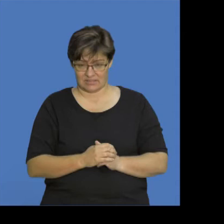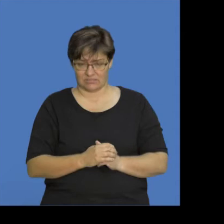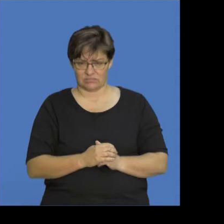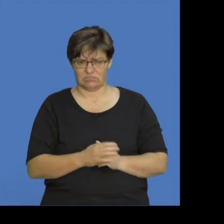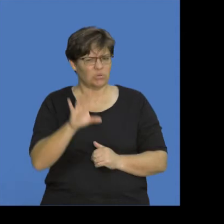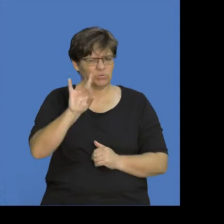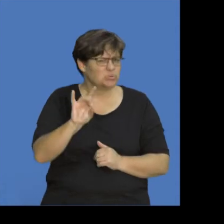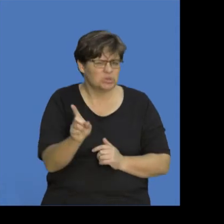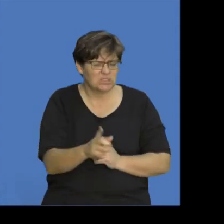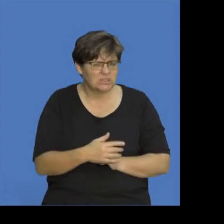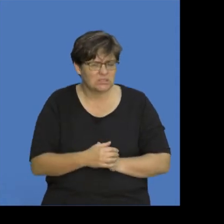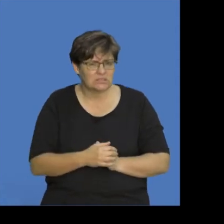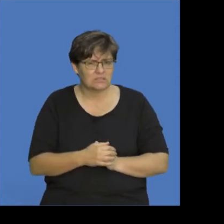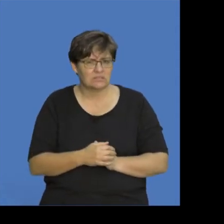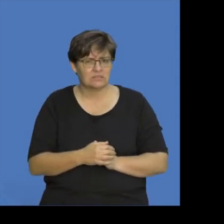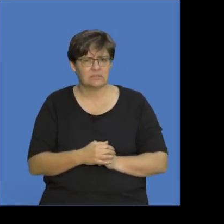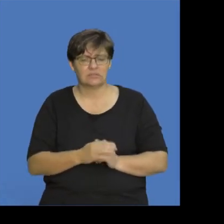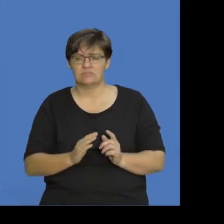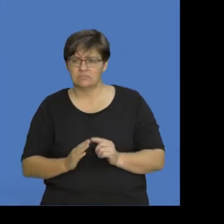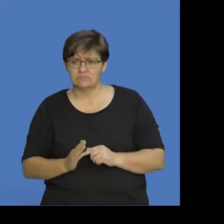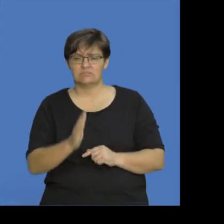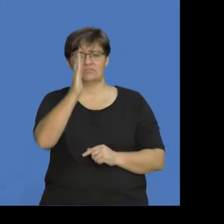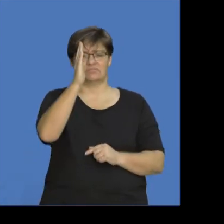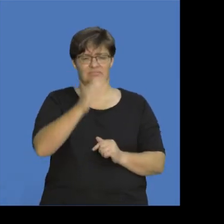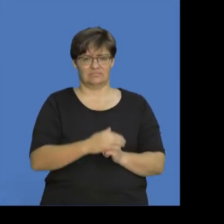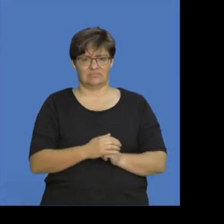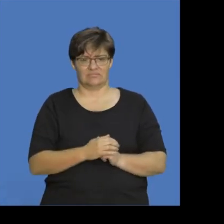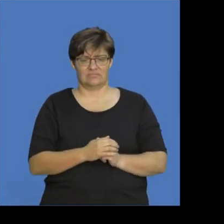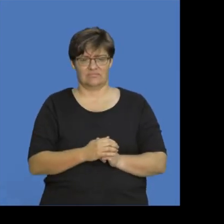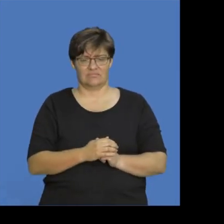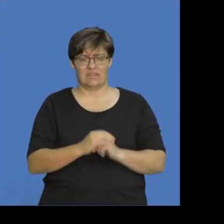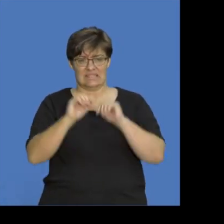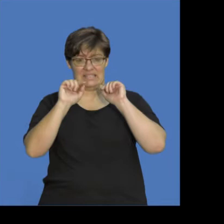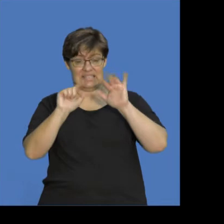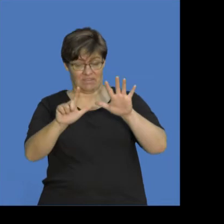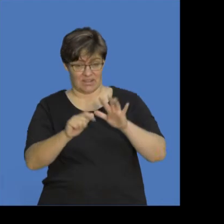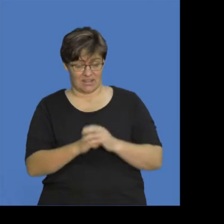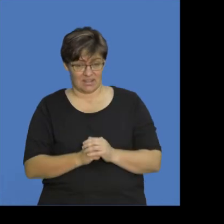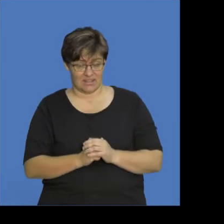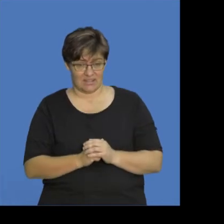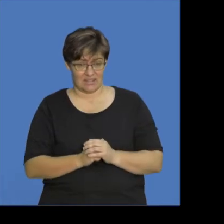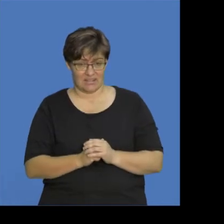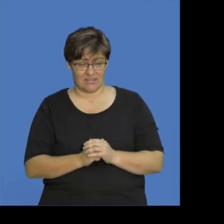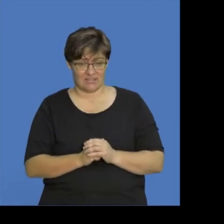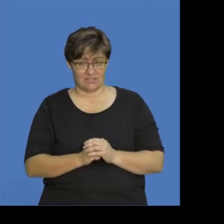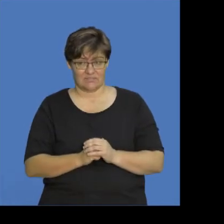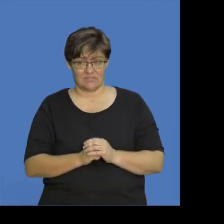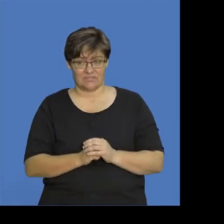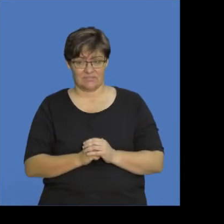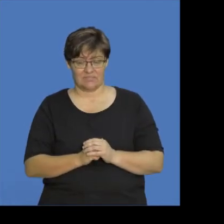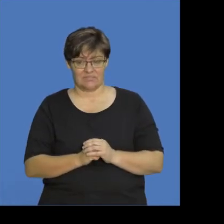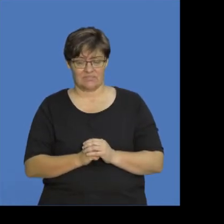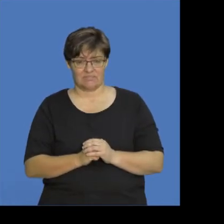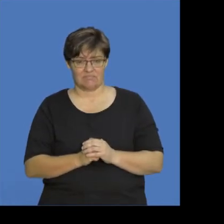Celsius. What about Tuesday? We can put a point, which is 7.